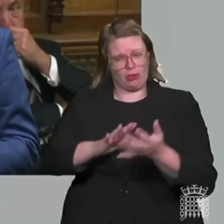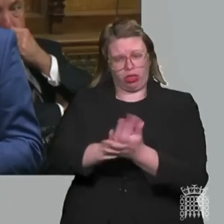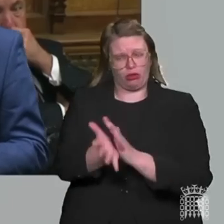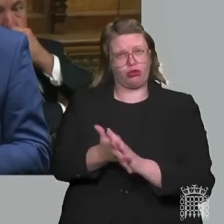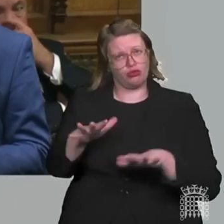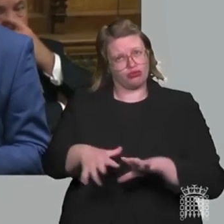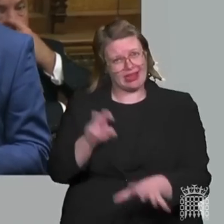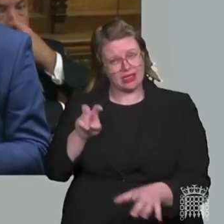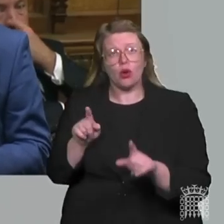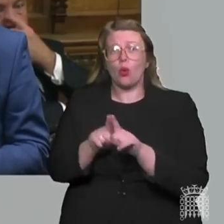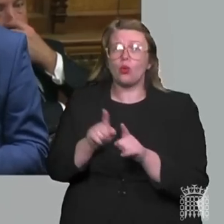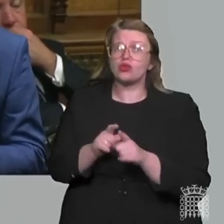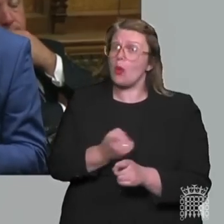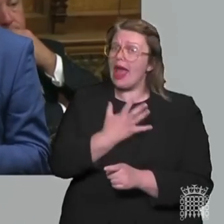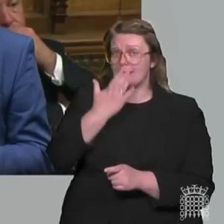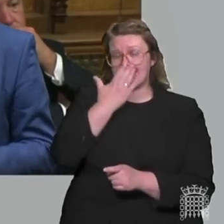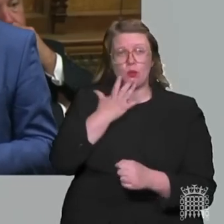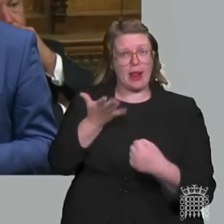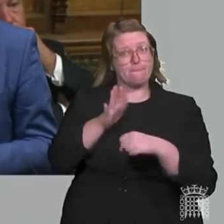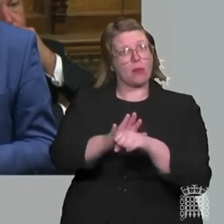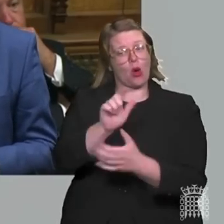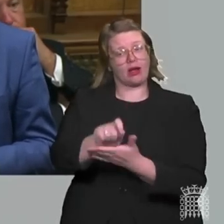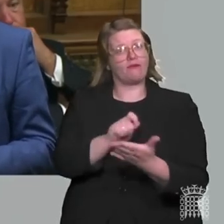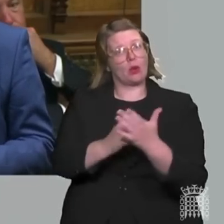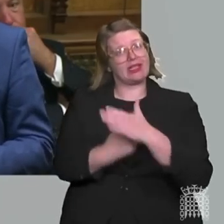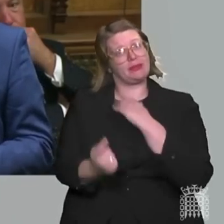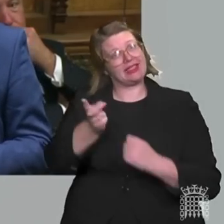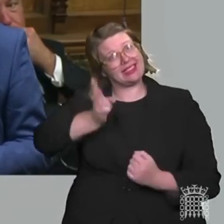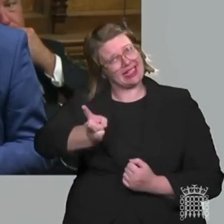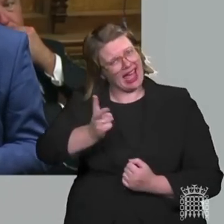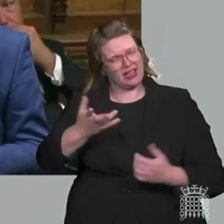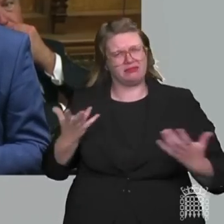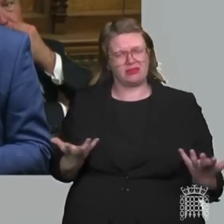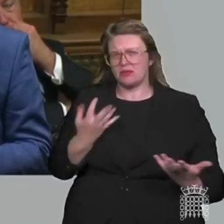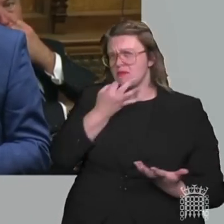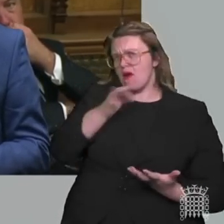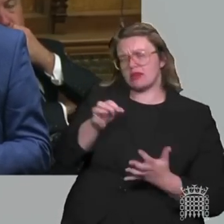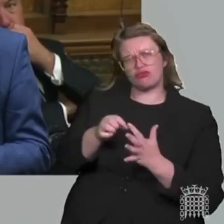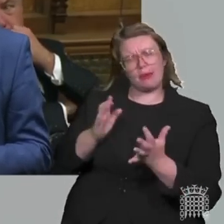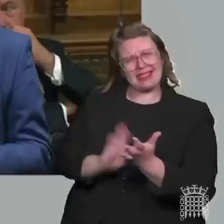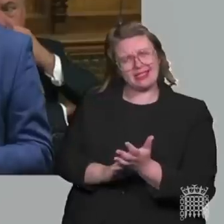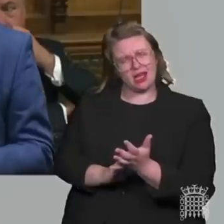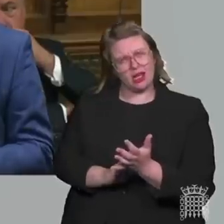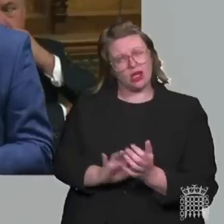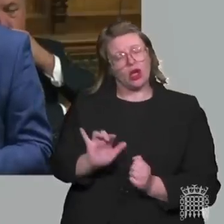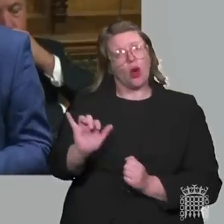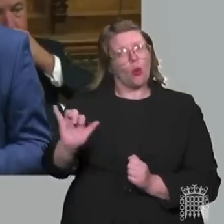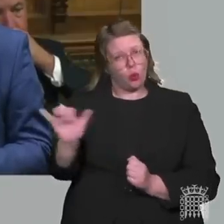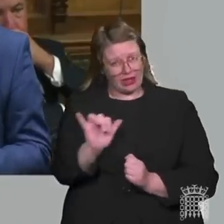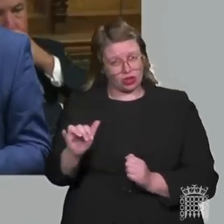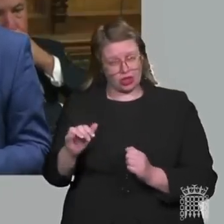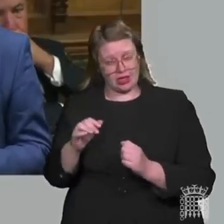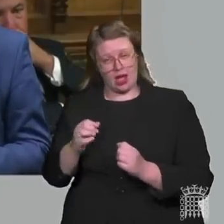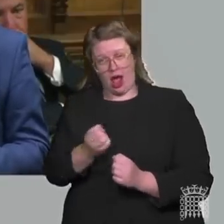to self-determination, just like the Tories. So perhaps the Prime Minister can tell me which London party leader is